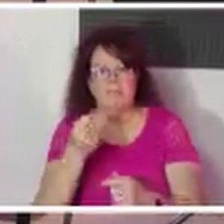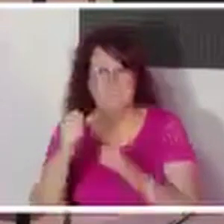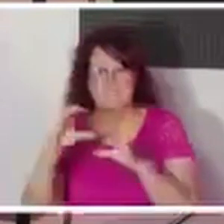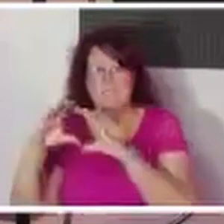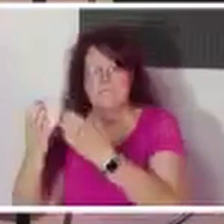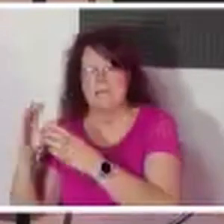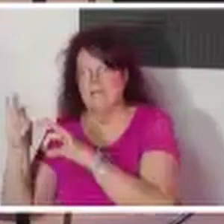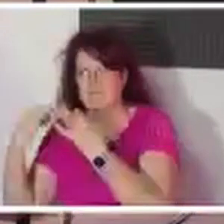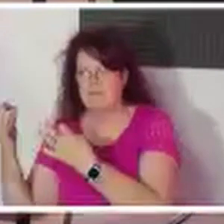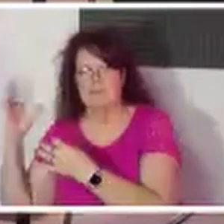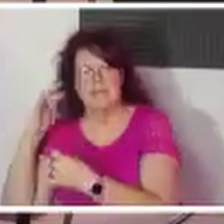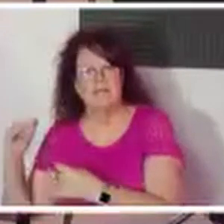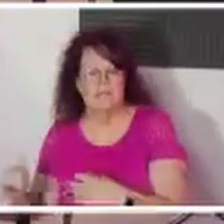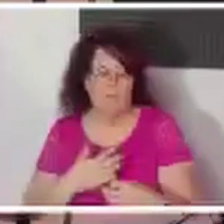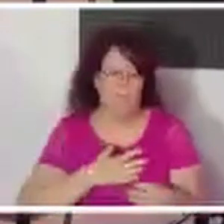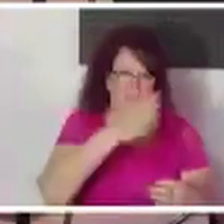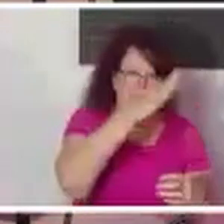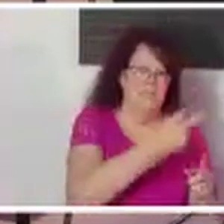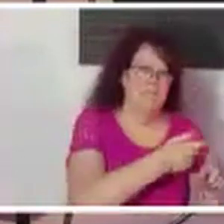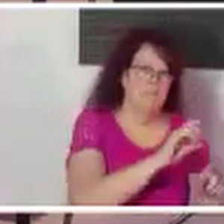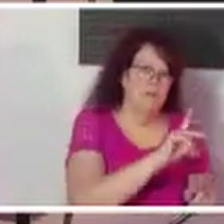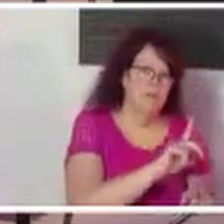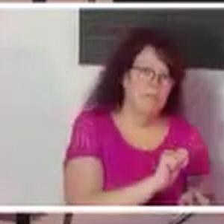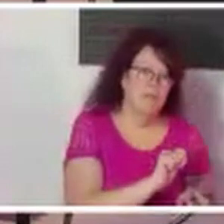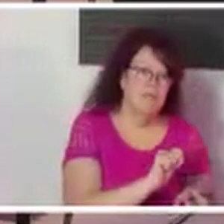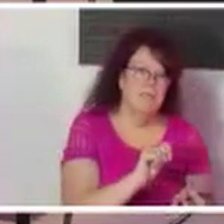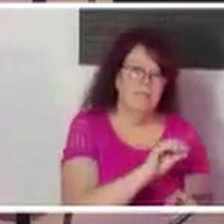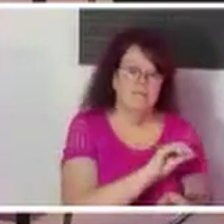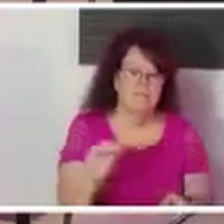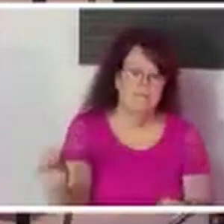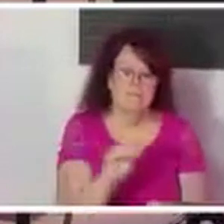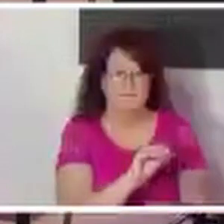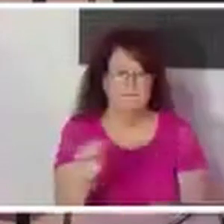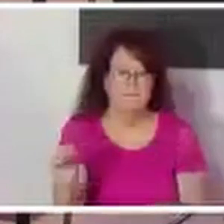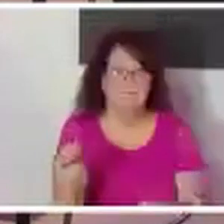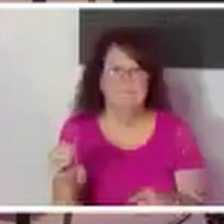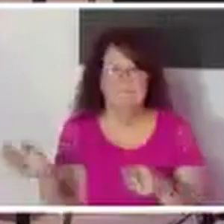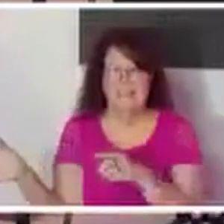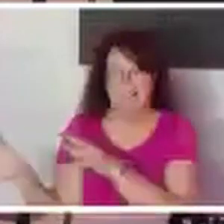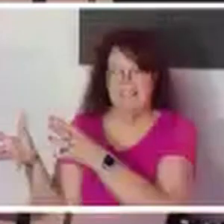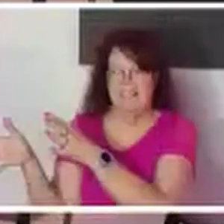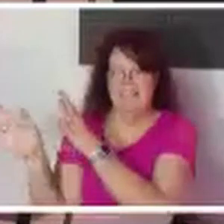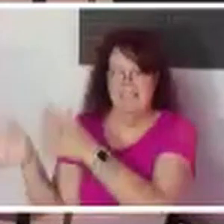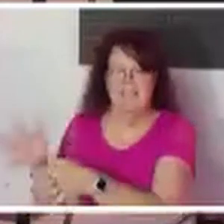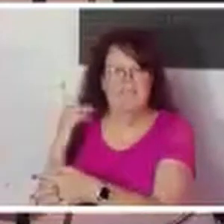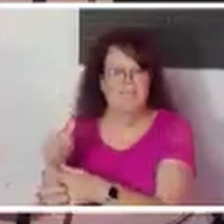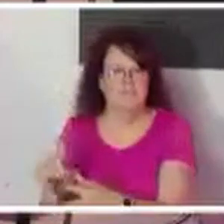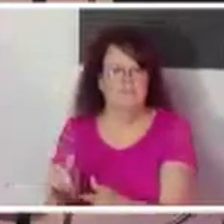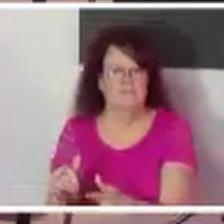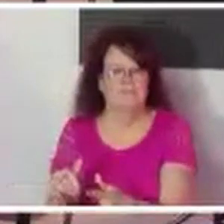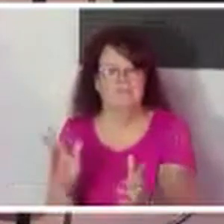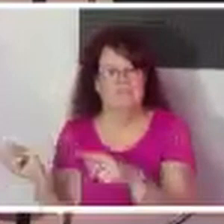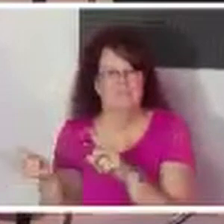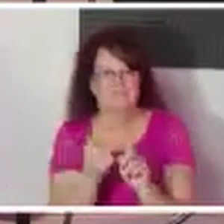California. My dad's side was from Oklahoma, and the low cost of living in Oklahoma beat out all of the other benefits